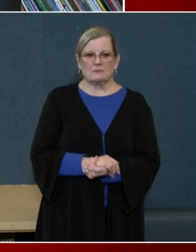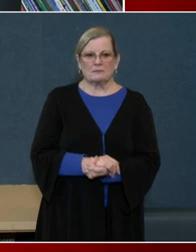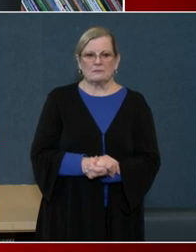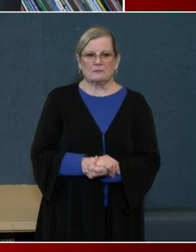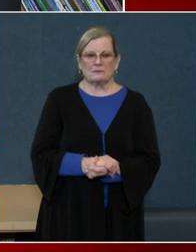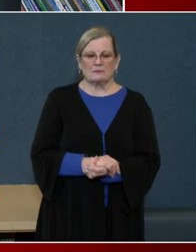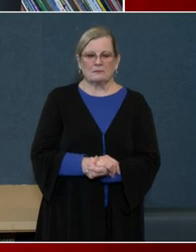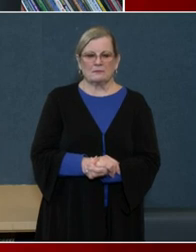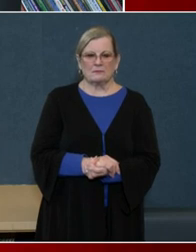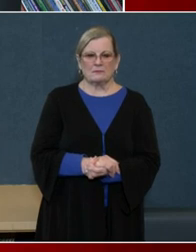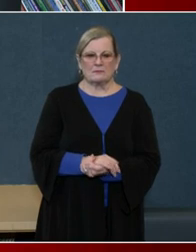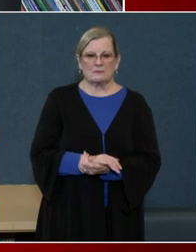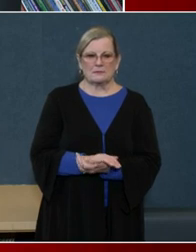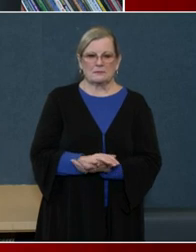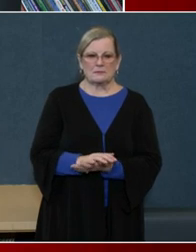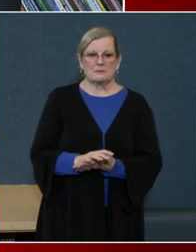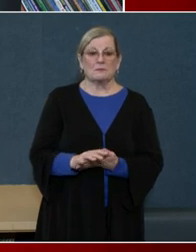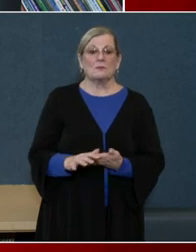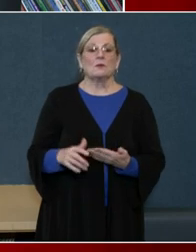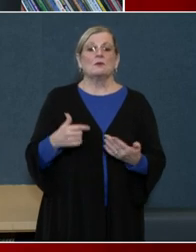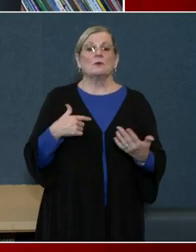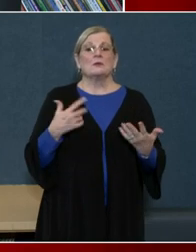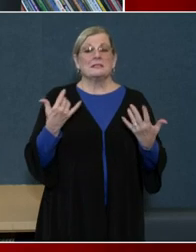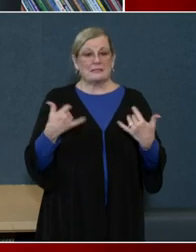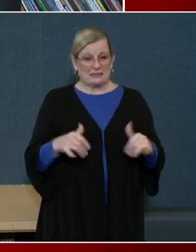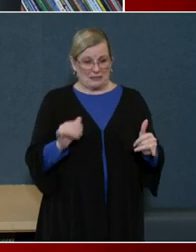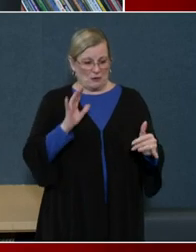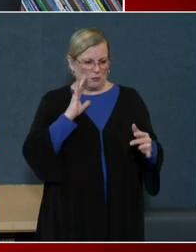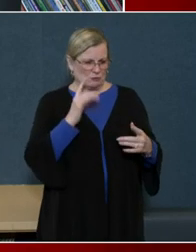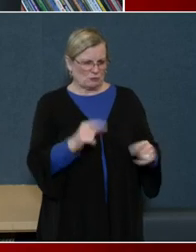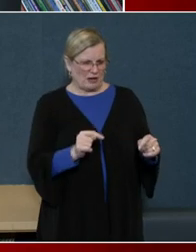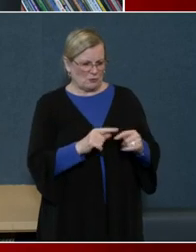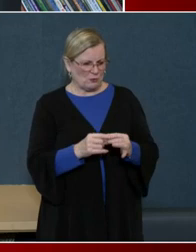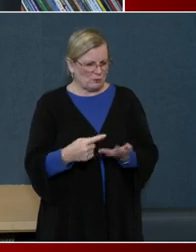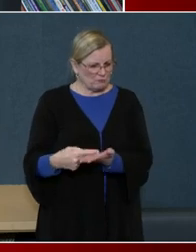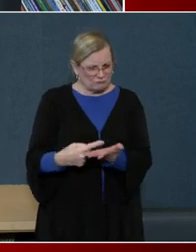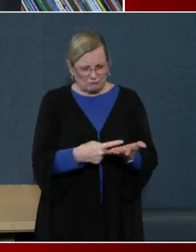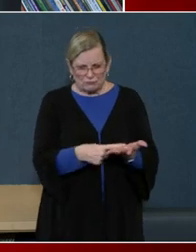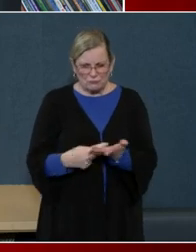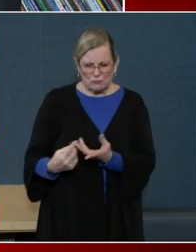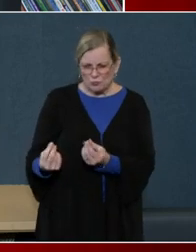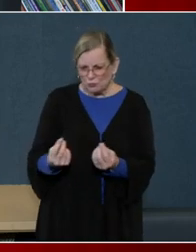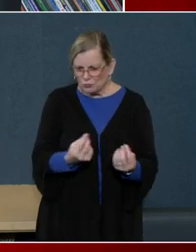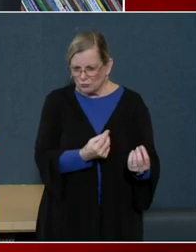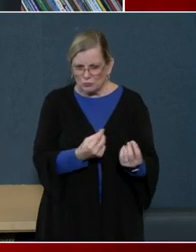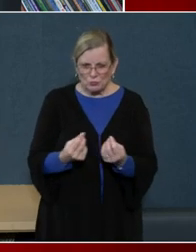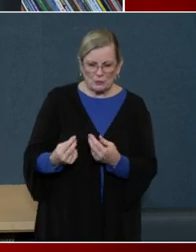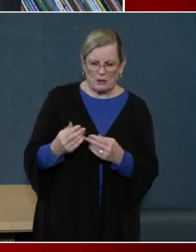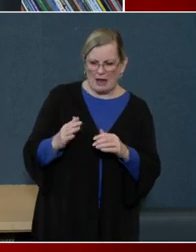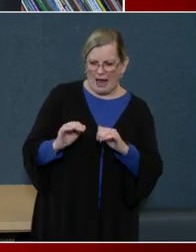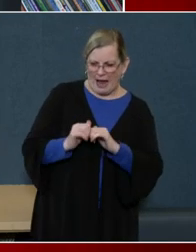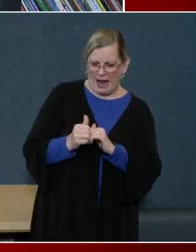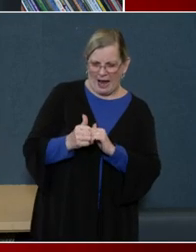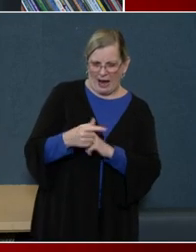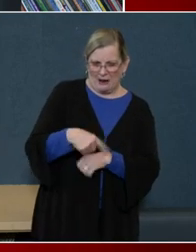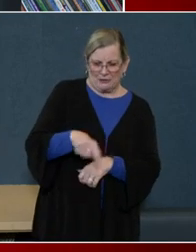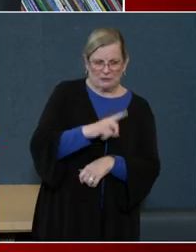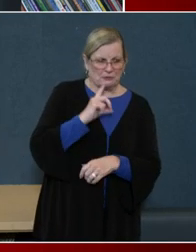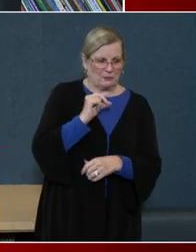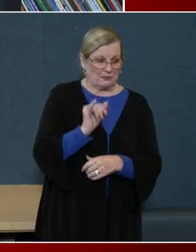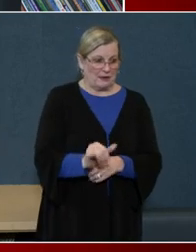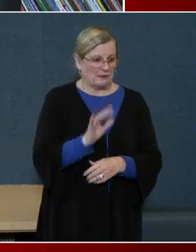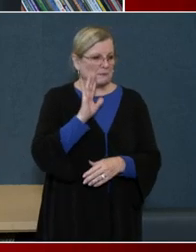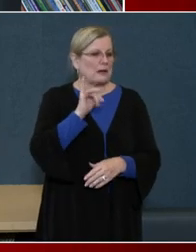details that are being worked out, so that will not be marked up tomorrow. There are several other bills that are being processed through committees that are coming to the Committee of the